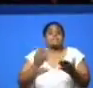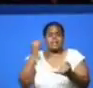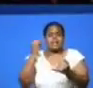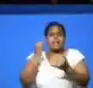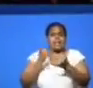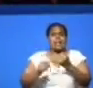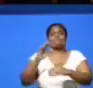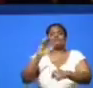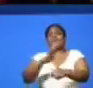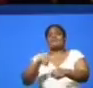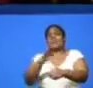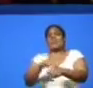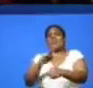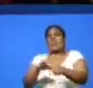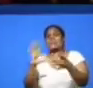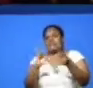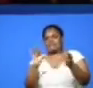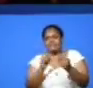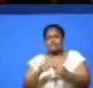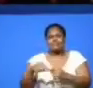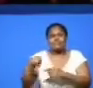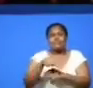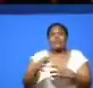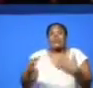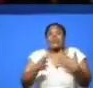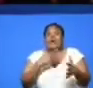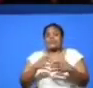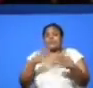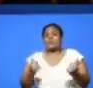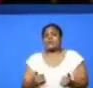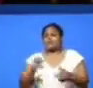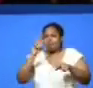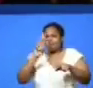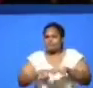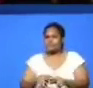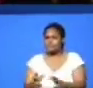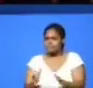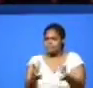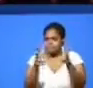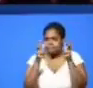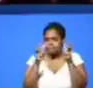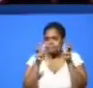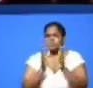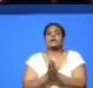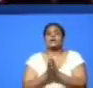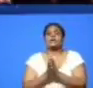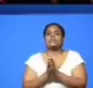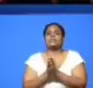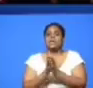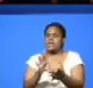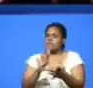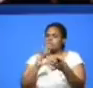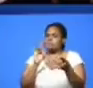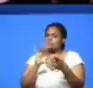you. Wherever you are right now, fasten your seatbelt. I have a word from God tailor-made for